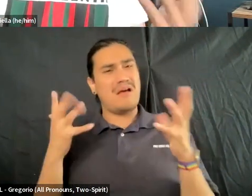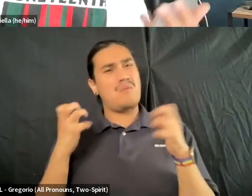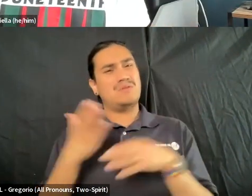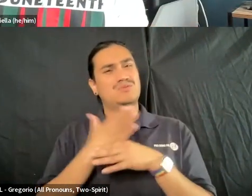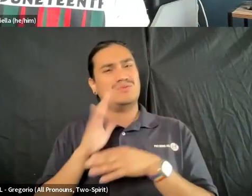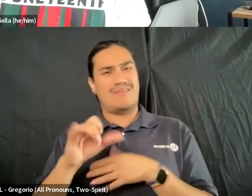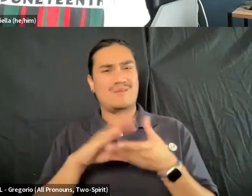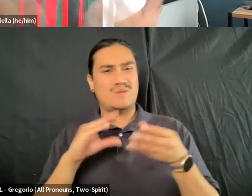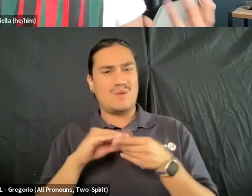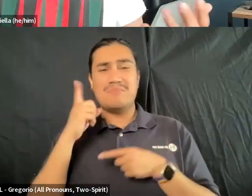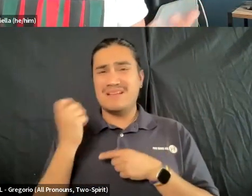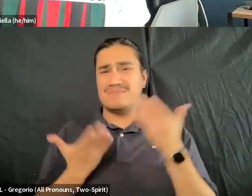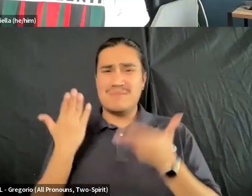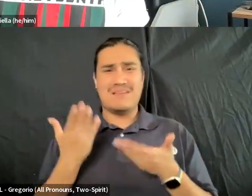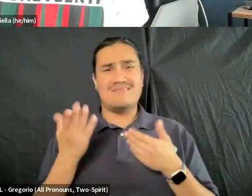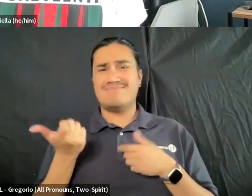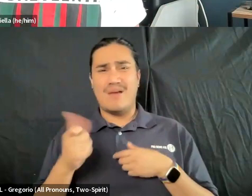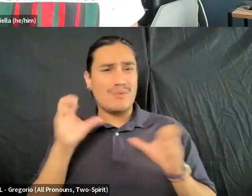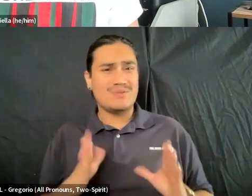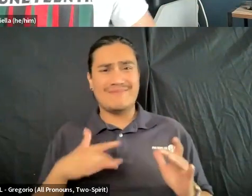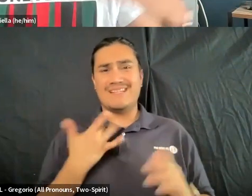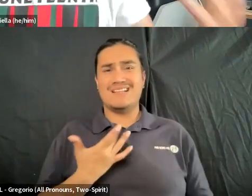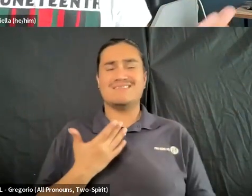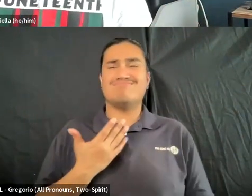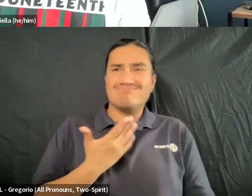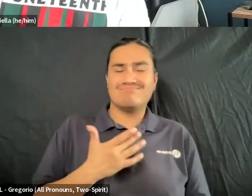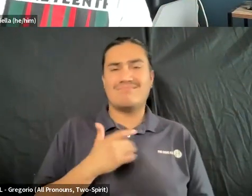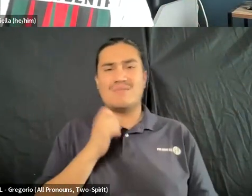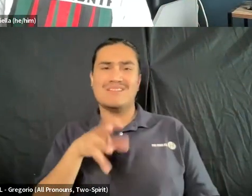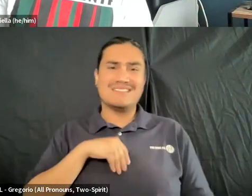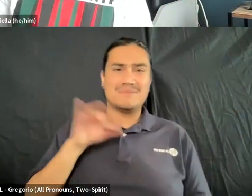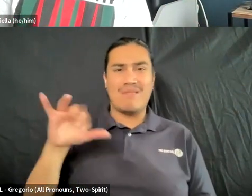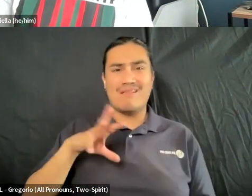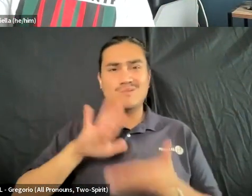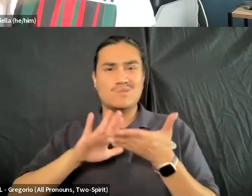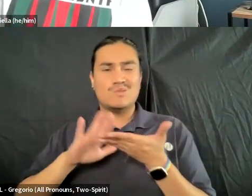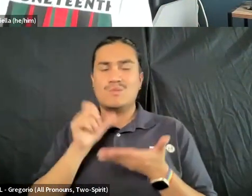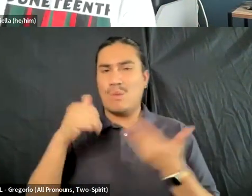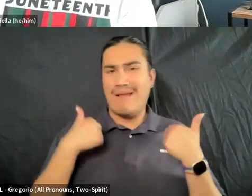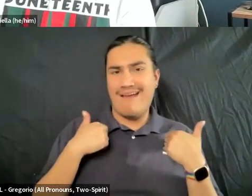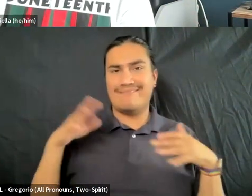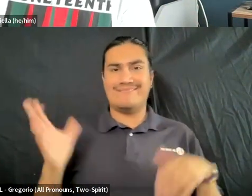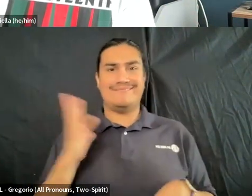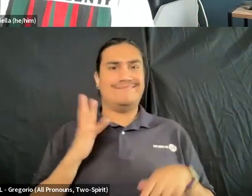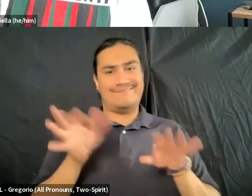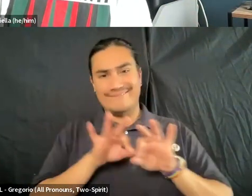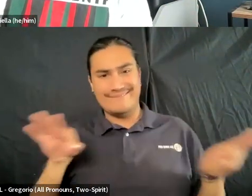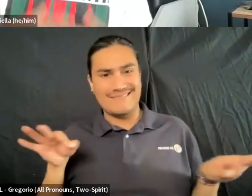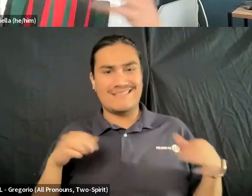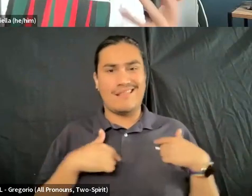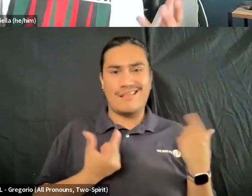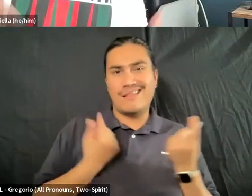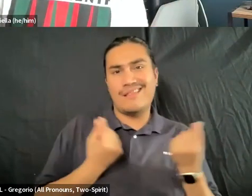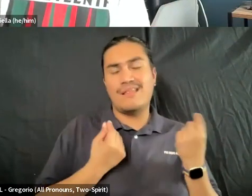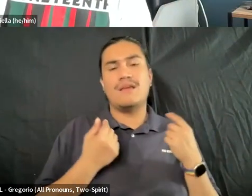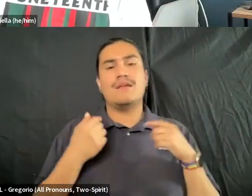because there may be someone out there who feels discouraged, who may say, hey, I did not get accepted to that school, or I don't have that fancy degree. Is there a